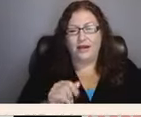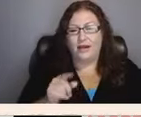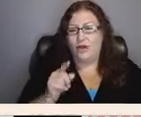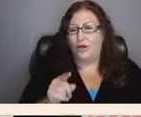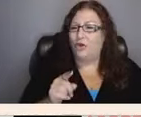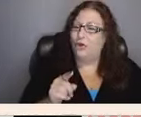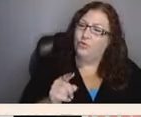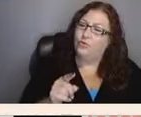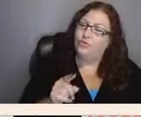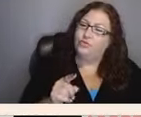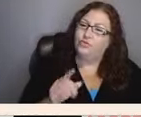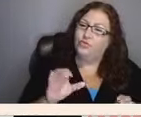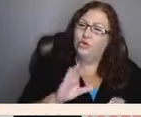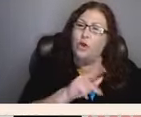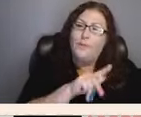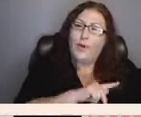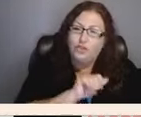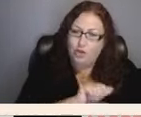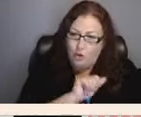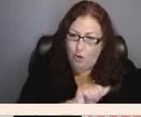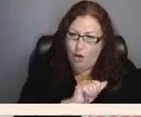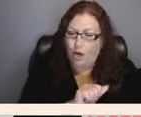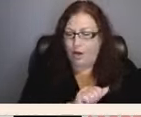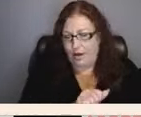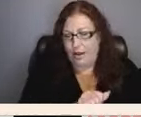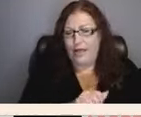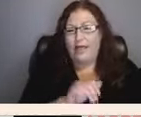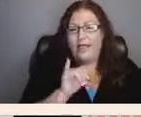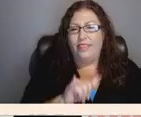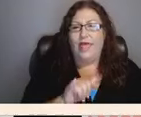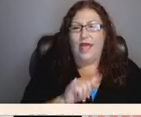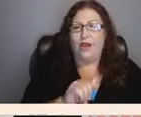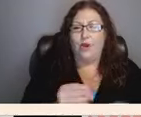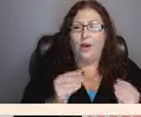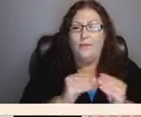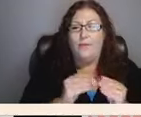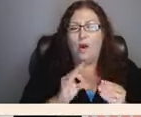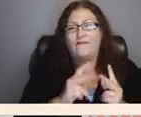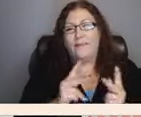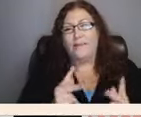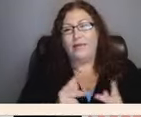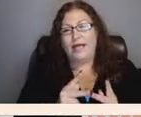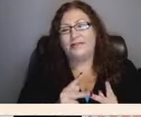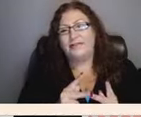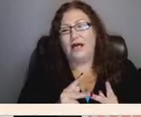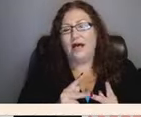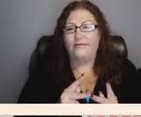your personal work such that you are in more of a place of